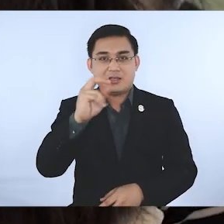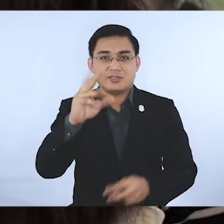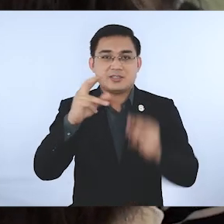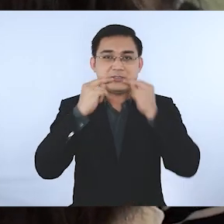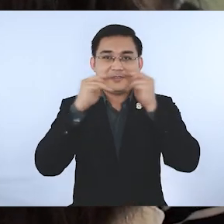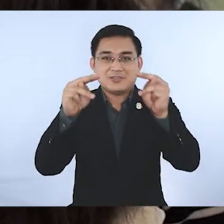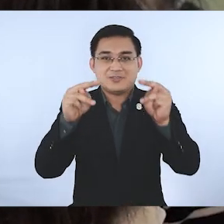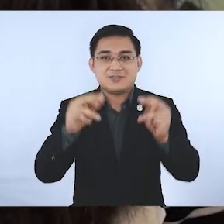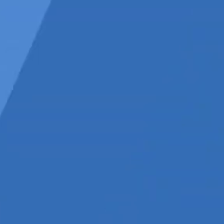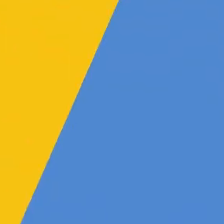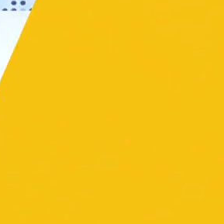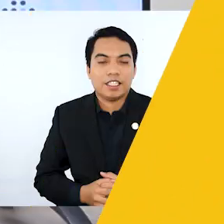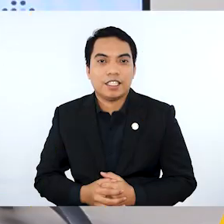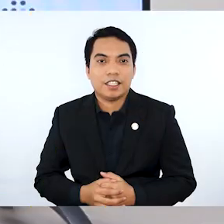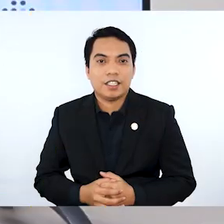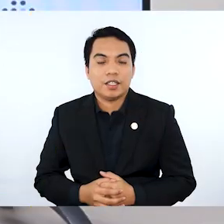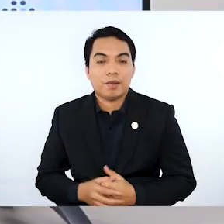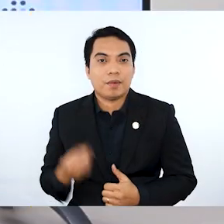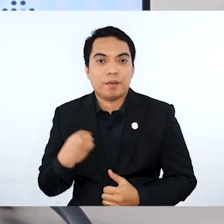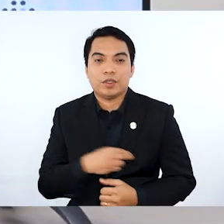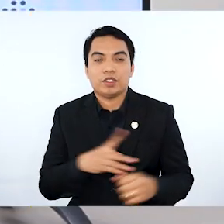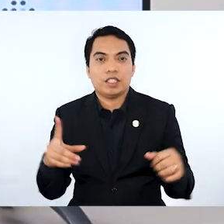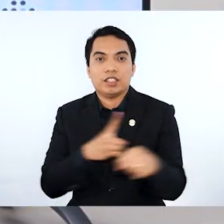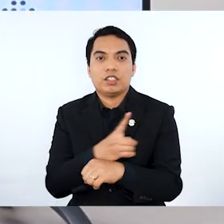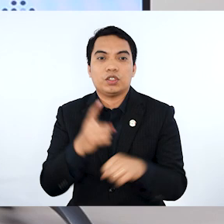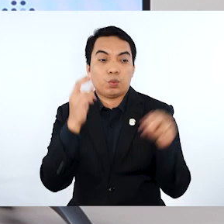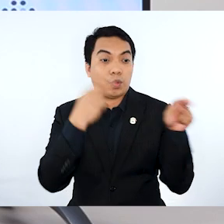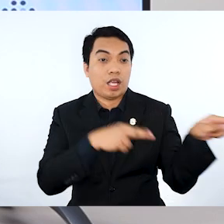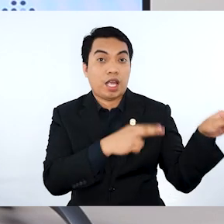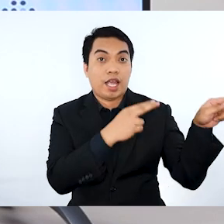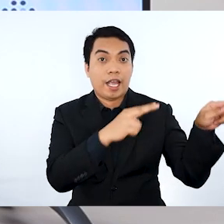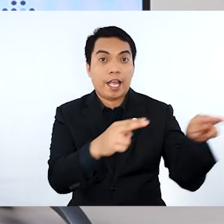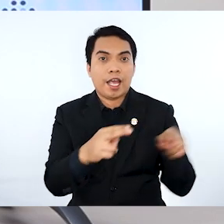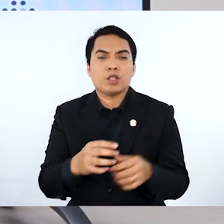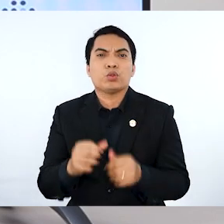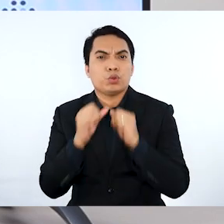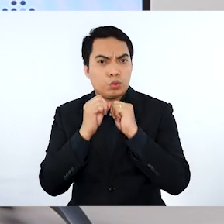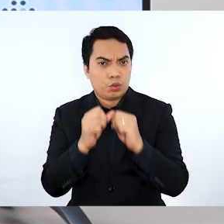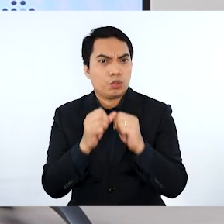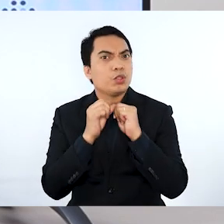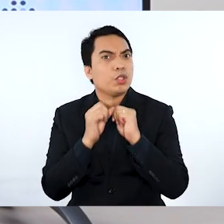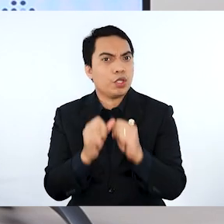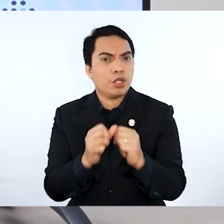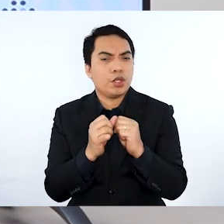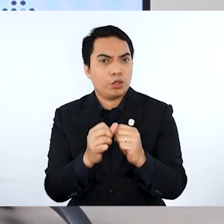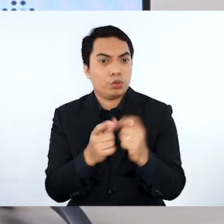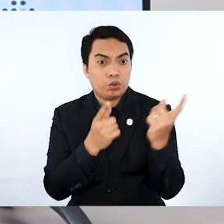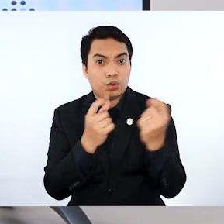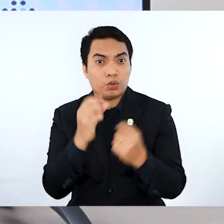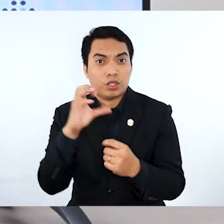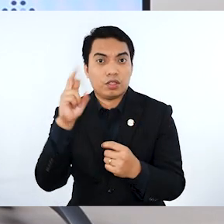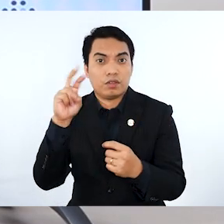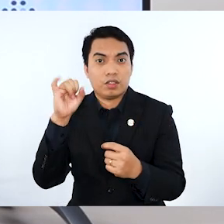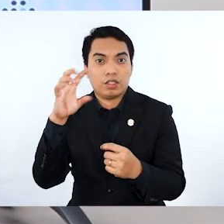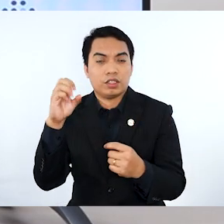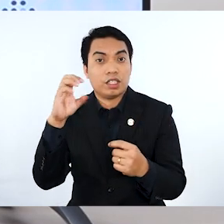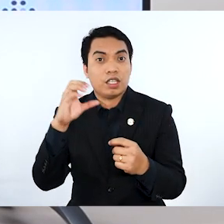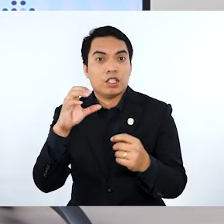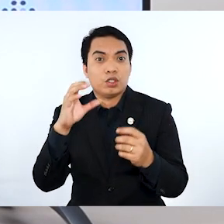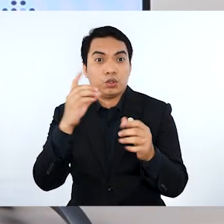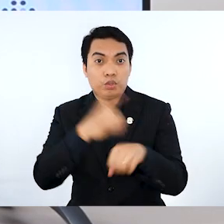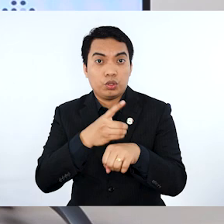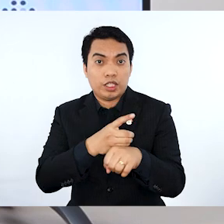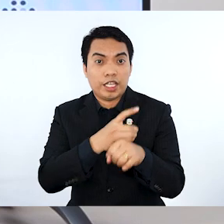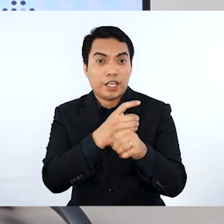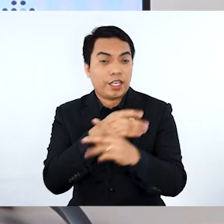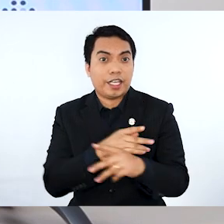News Network. The brethren from the District of Hawaii Pacific never forget their civic duty to care for